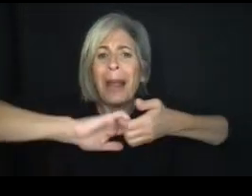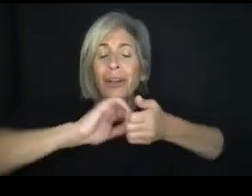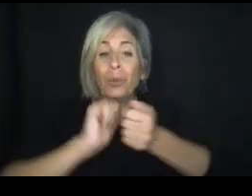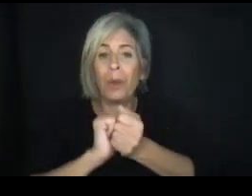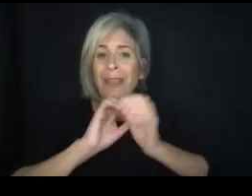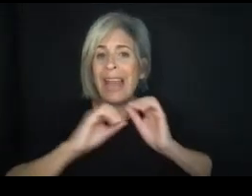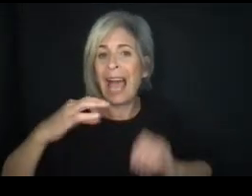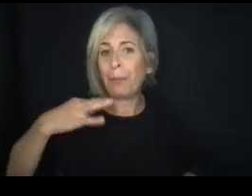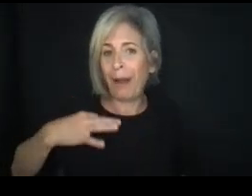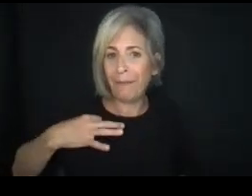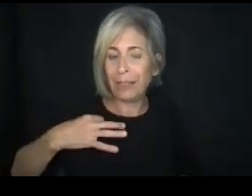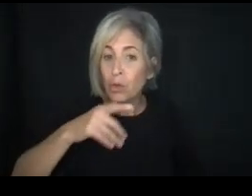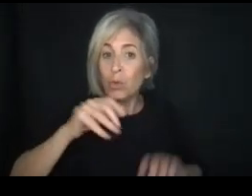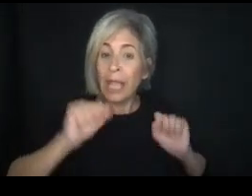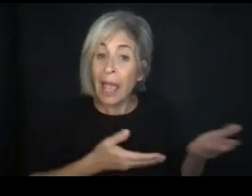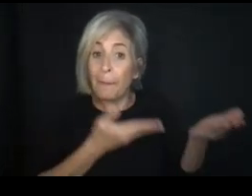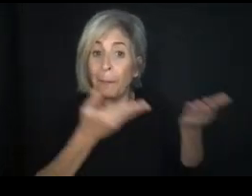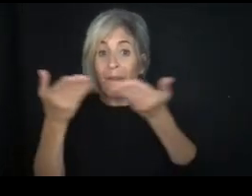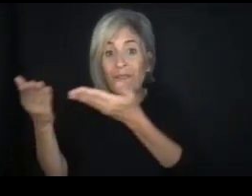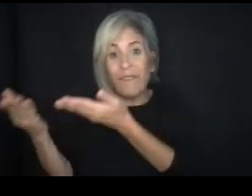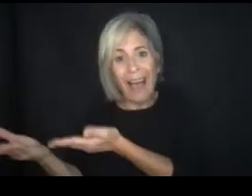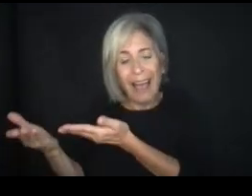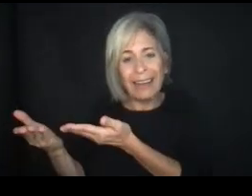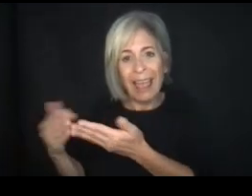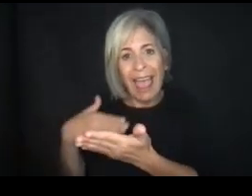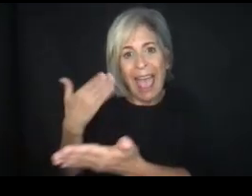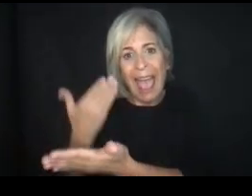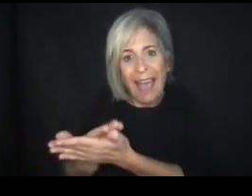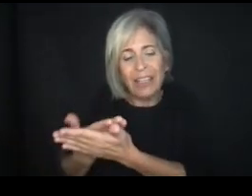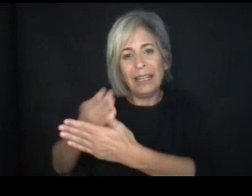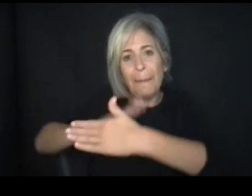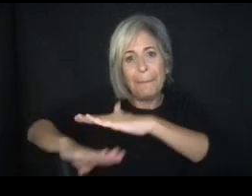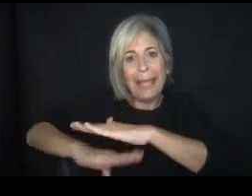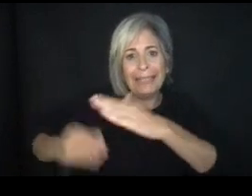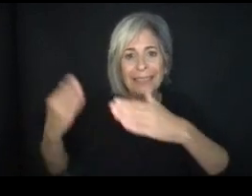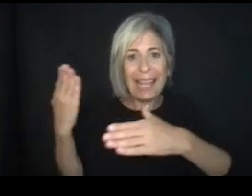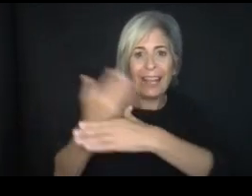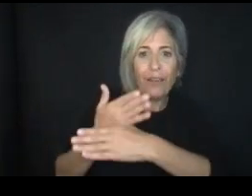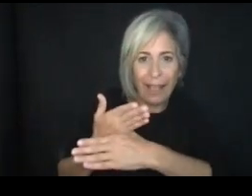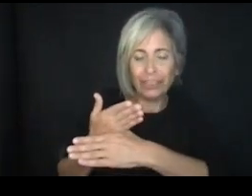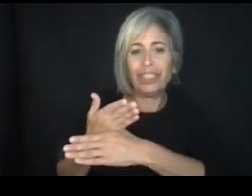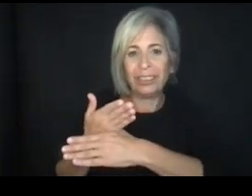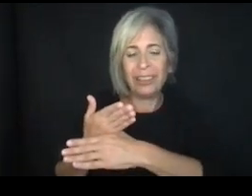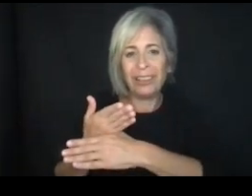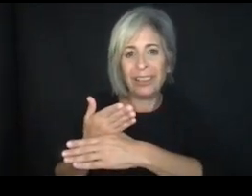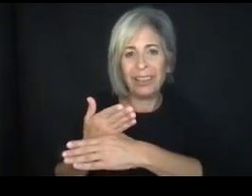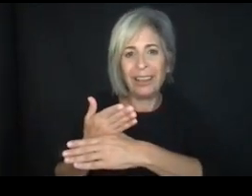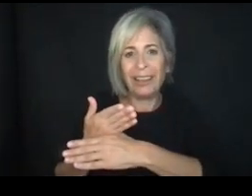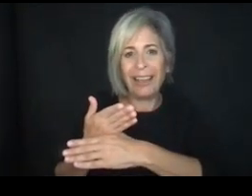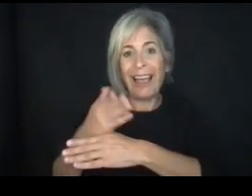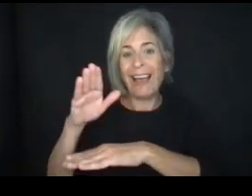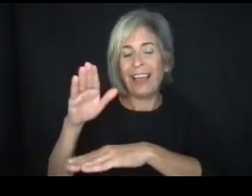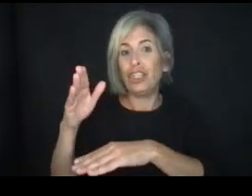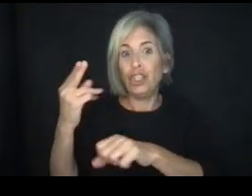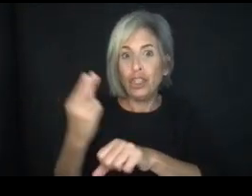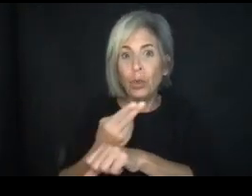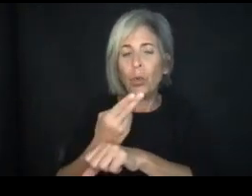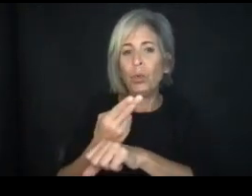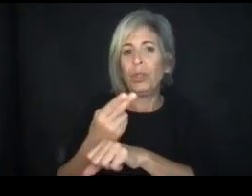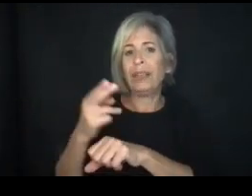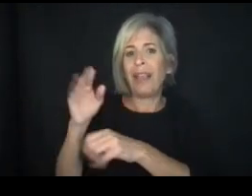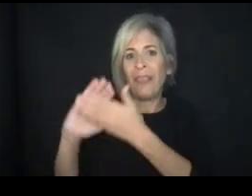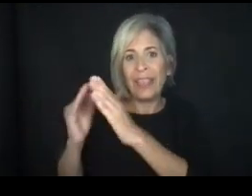nonprofit who can provide those evidence-based interventions on behalf of the city. And then